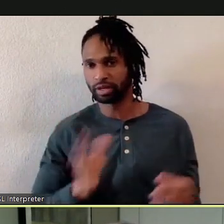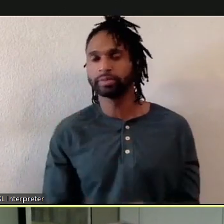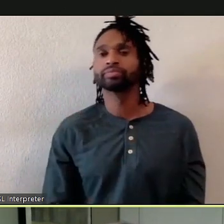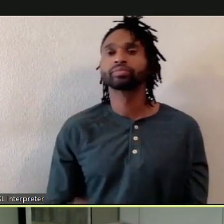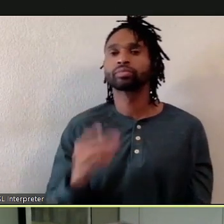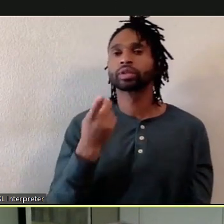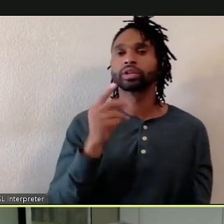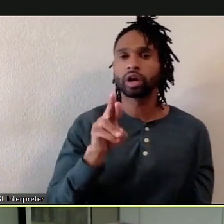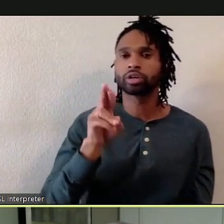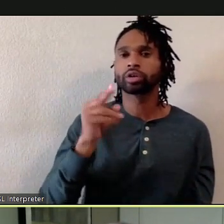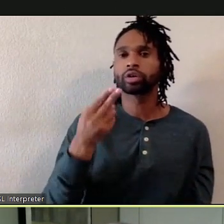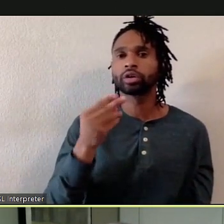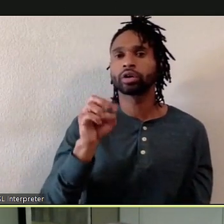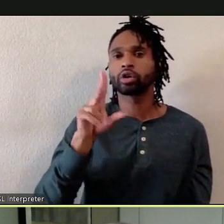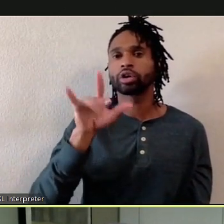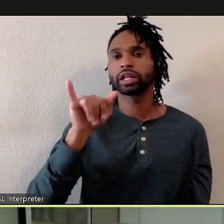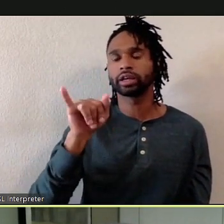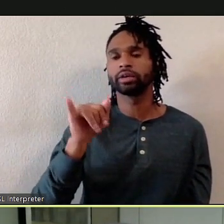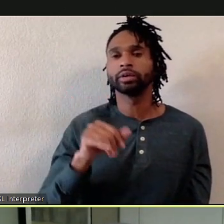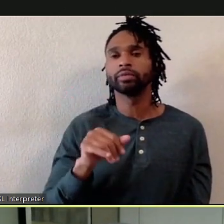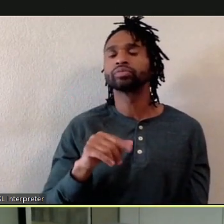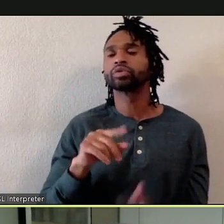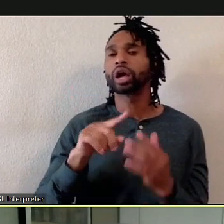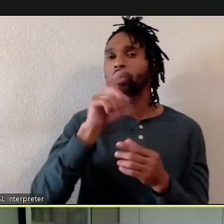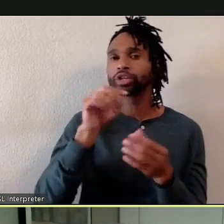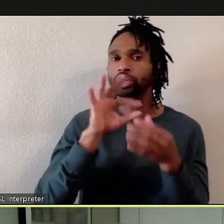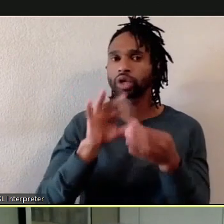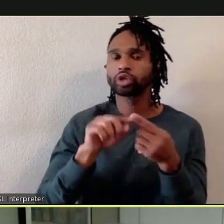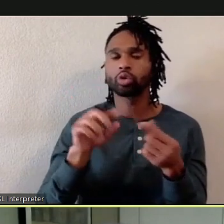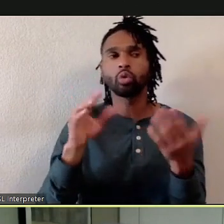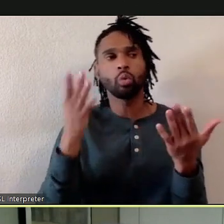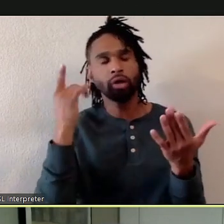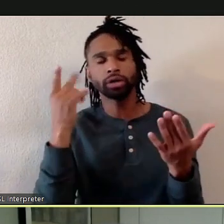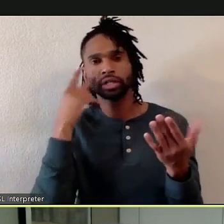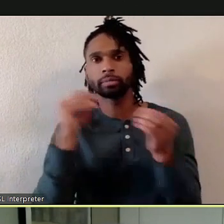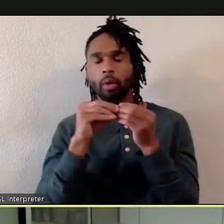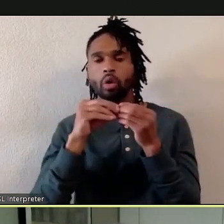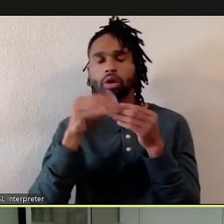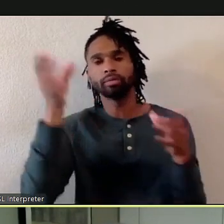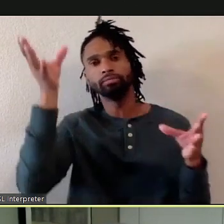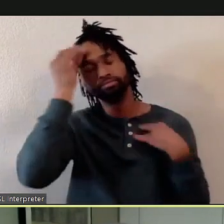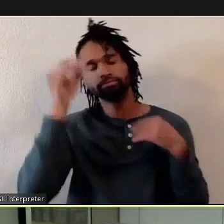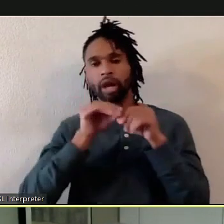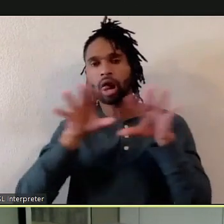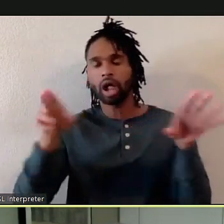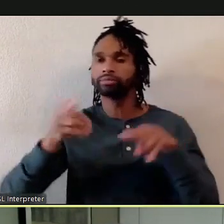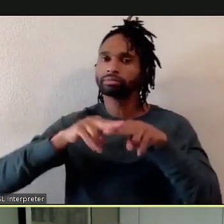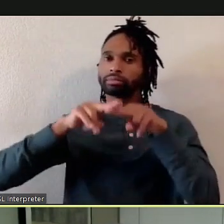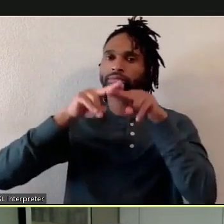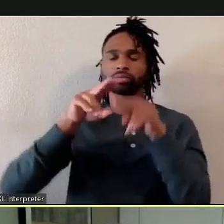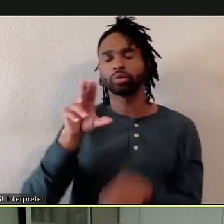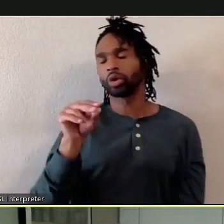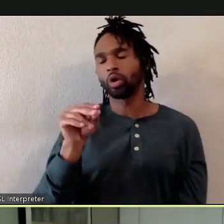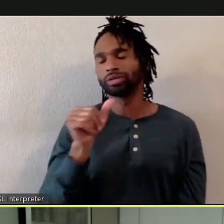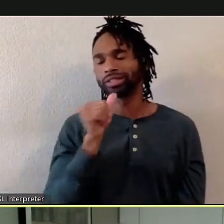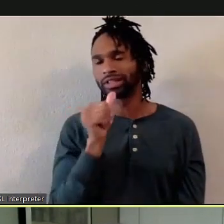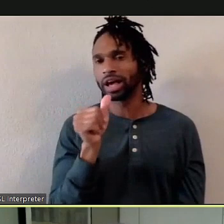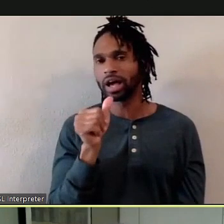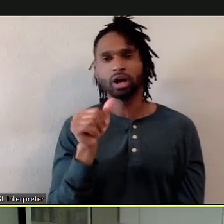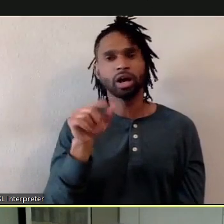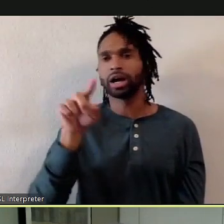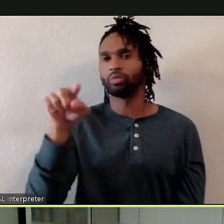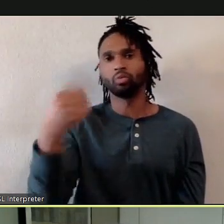as the question about why we are seeing more disease transmission now, it's likely not a single